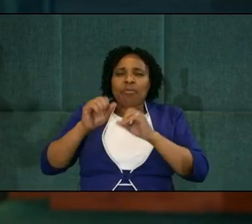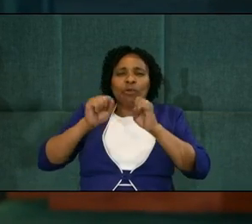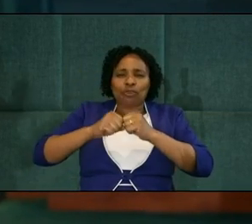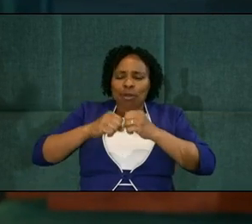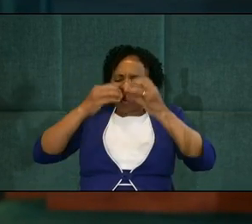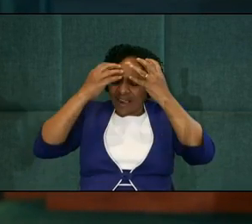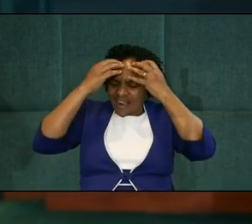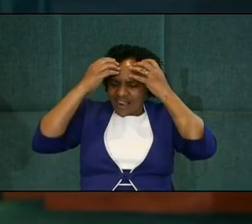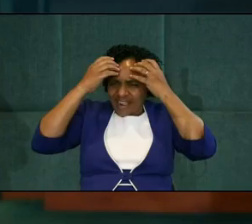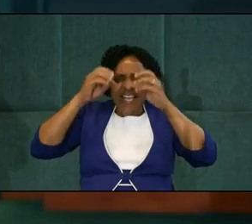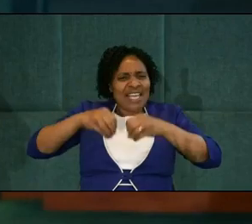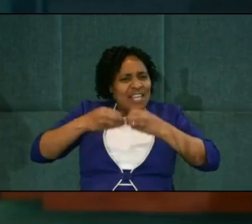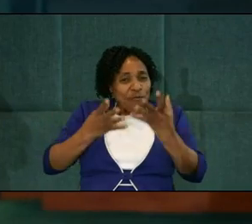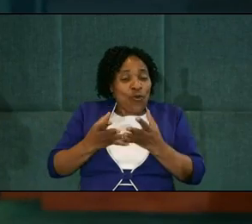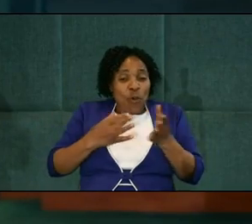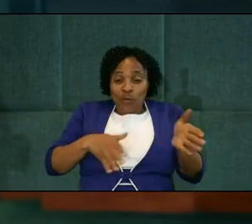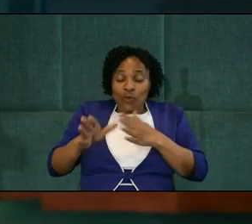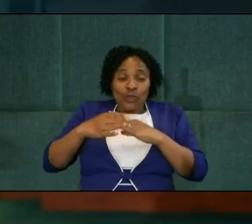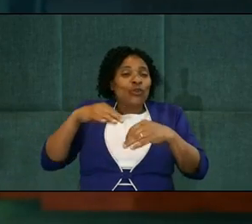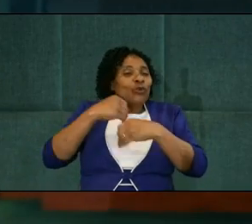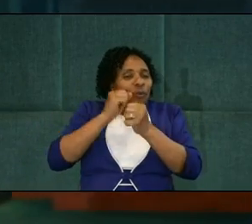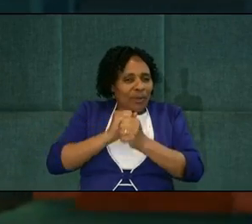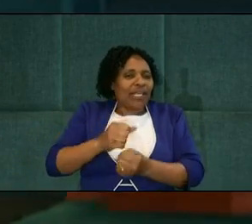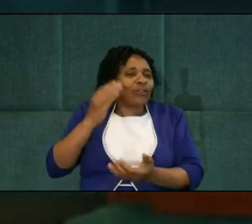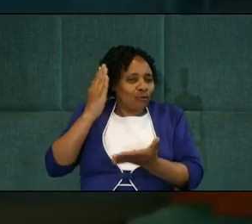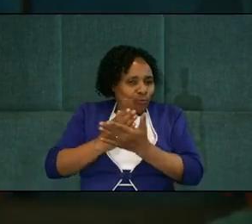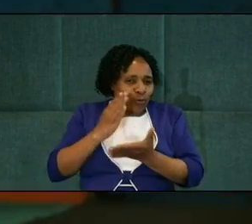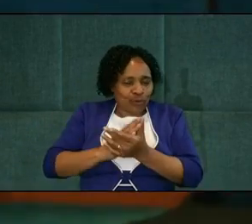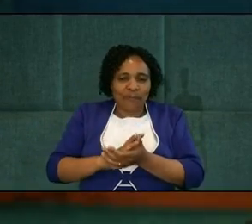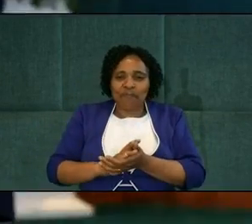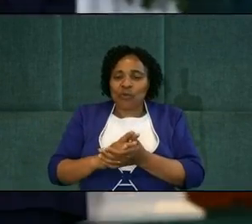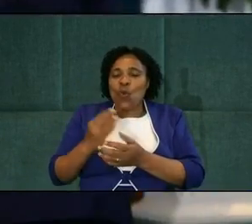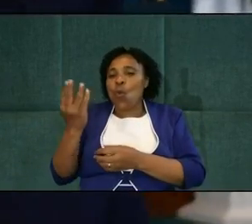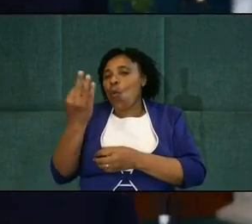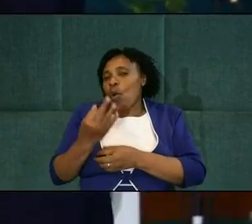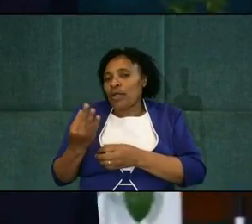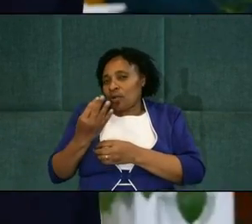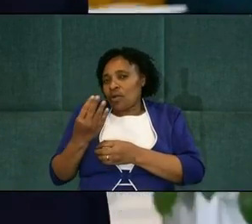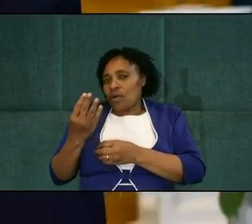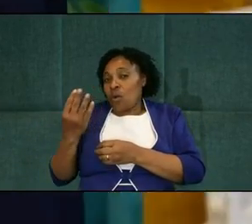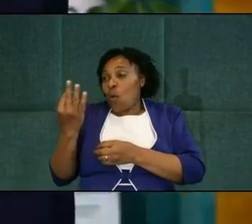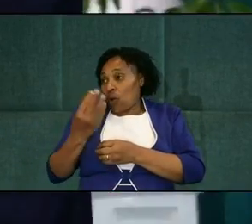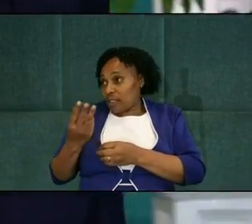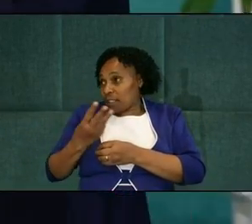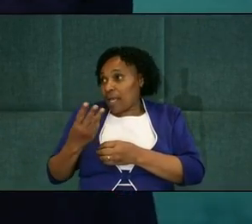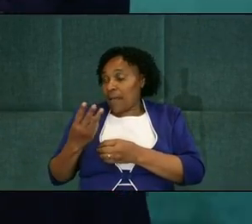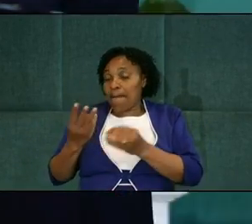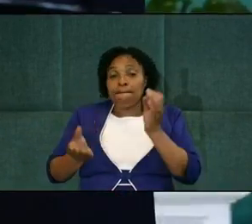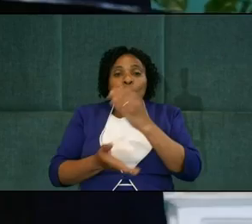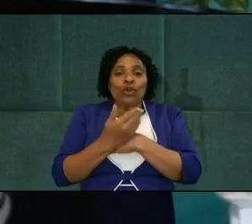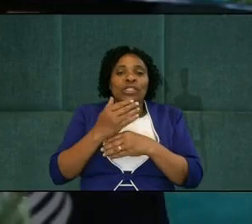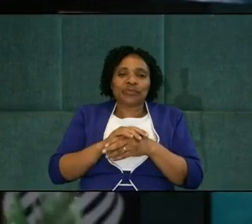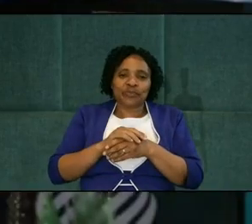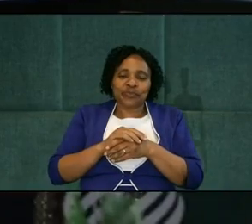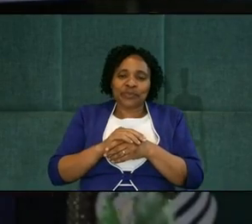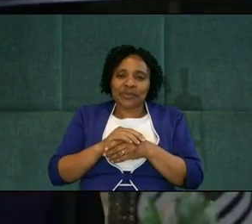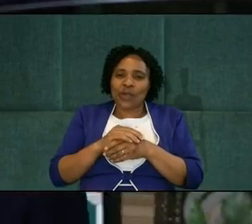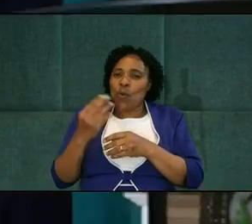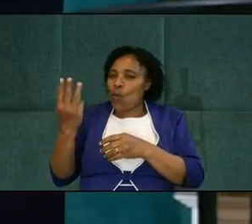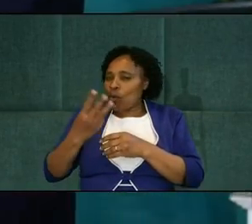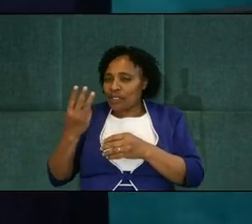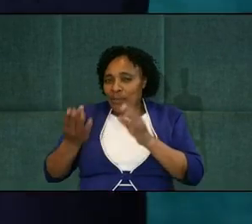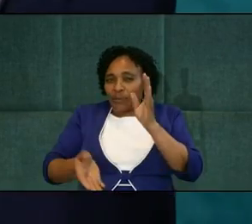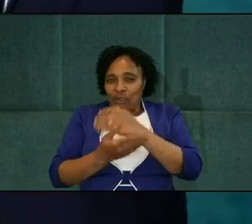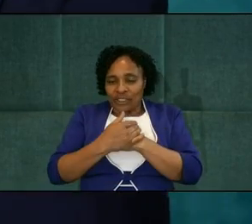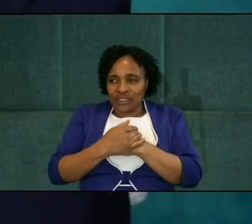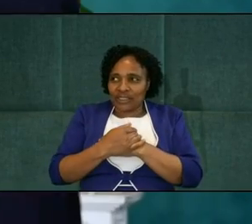you an opportunity to tell you that you can make it. And so on Wednesday morning, let's see what we have up for Wednesday morning. Wednesday morning, next slide. Let's see if we get Wednesday